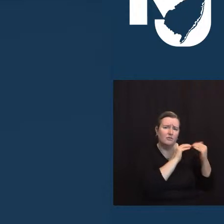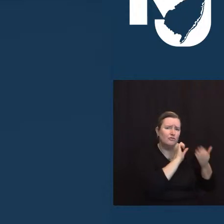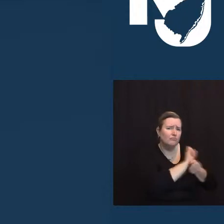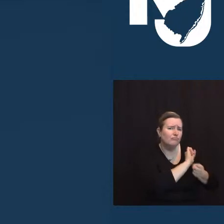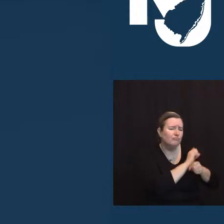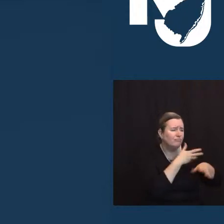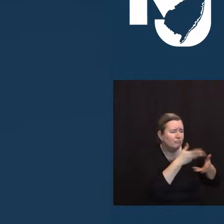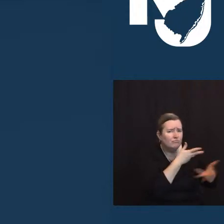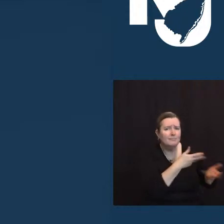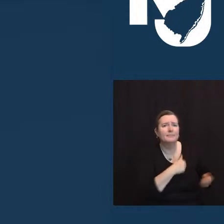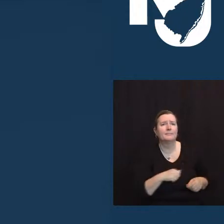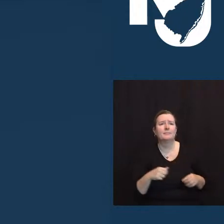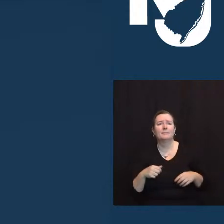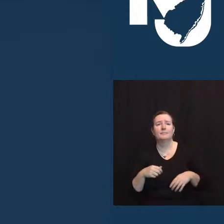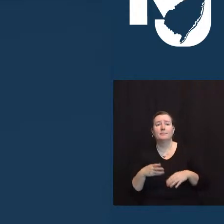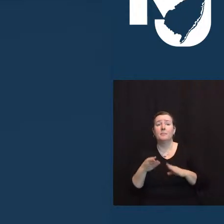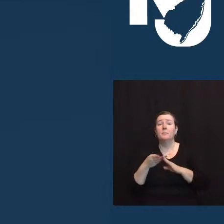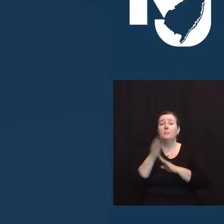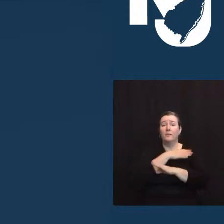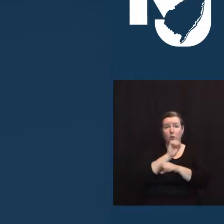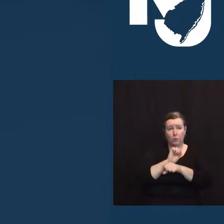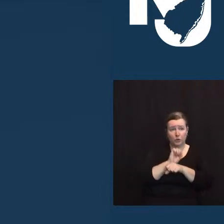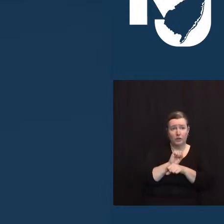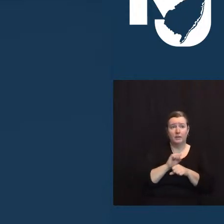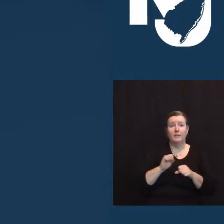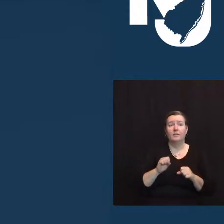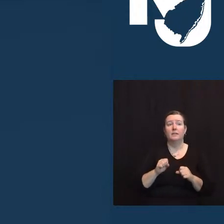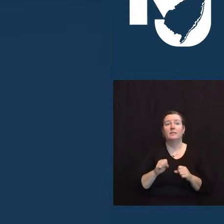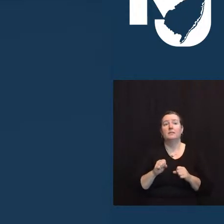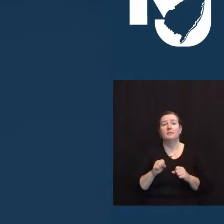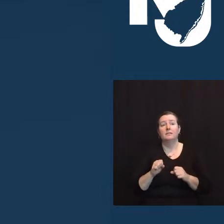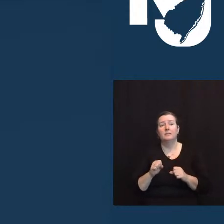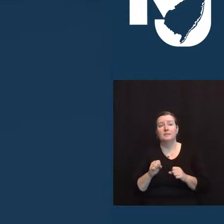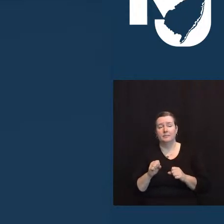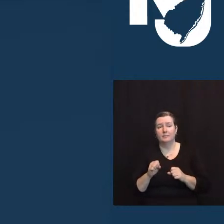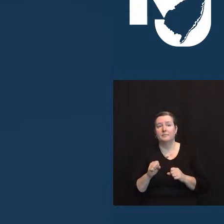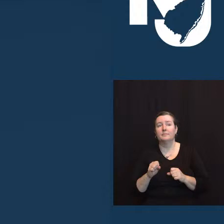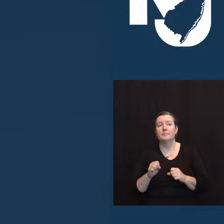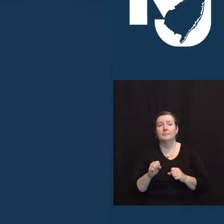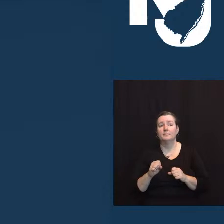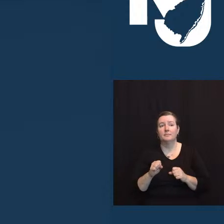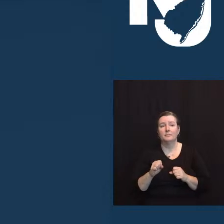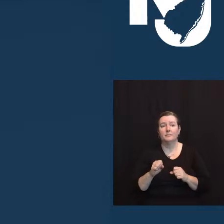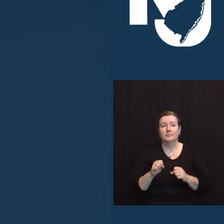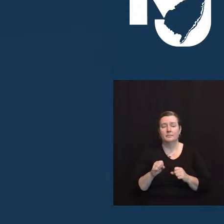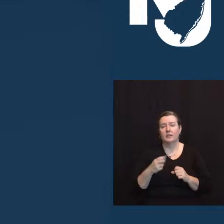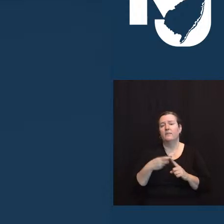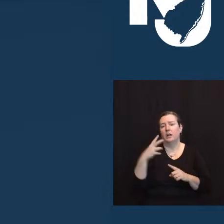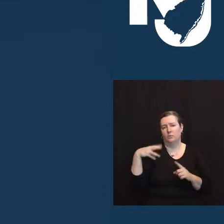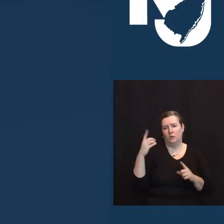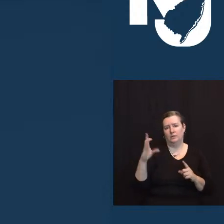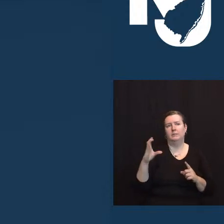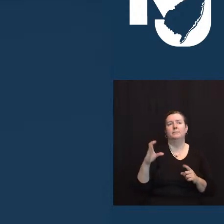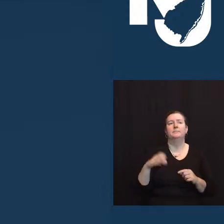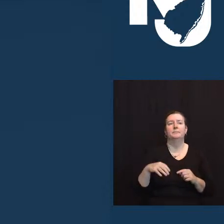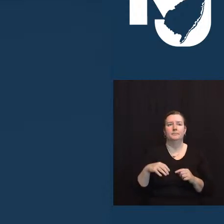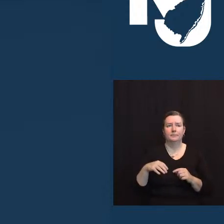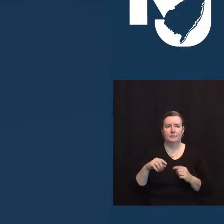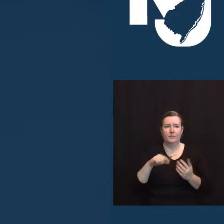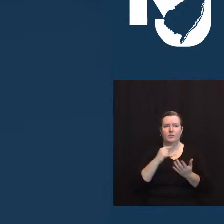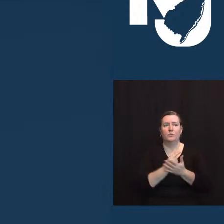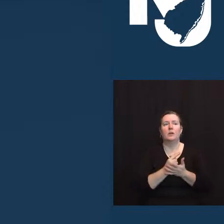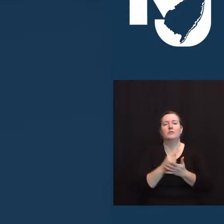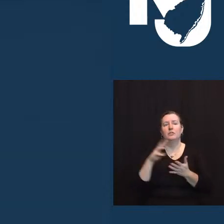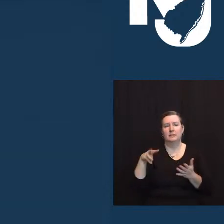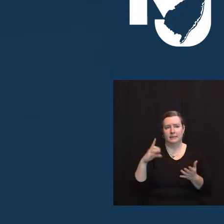the hospitality industry in our nation's capital, following her graduation from George Washington University. But a master's